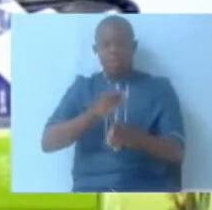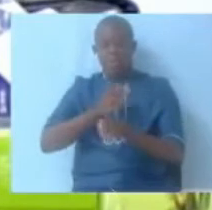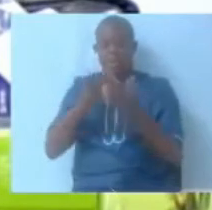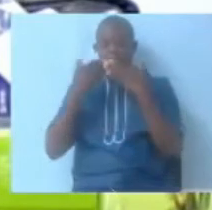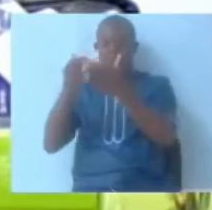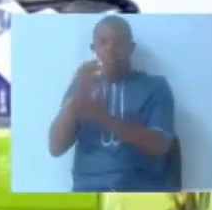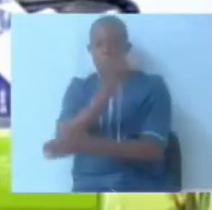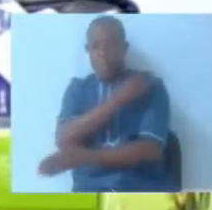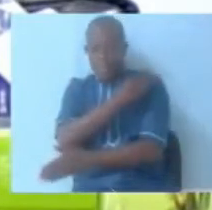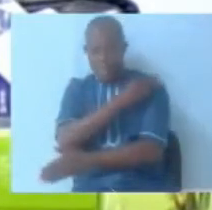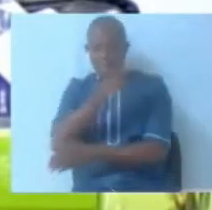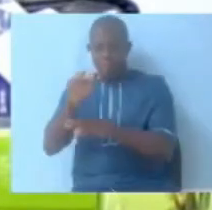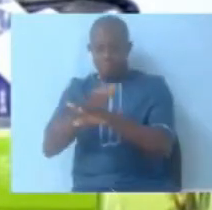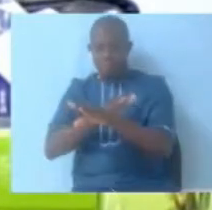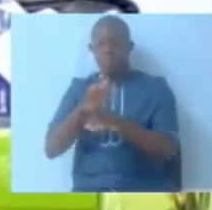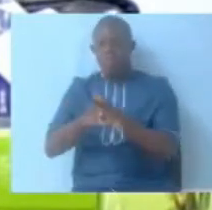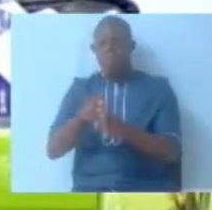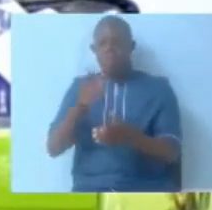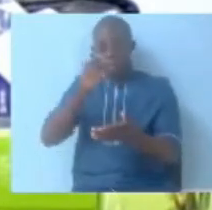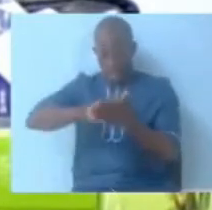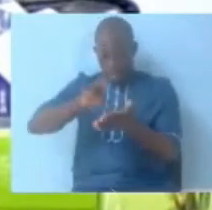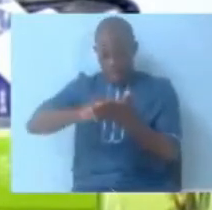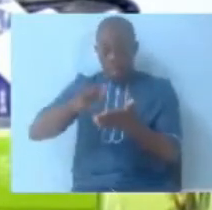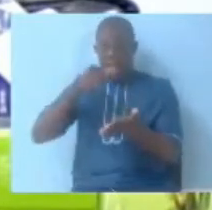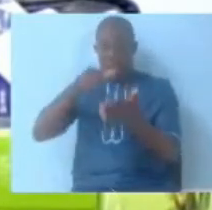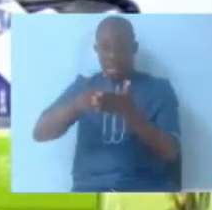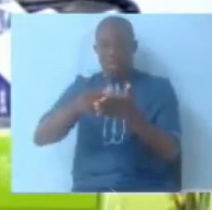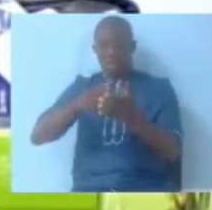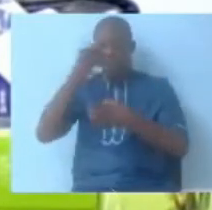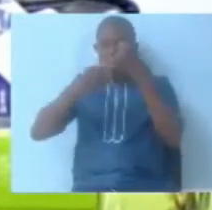he asked me to write a petition and give it to the master so that he can look at it,